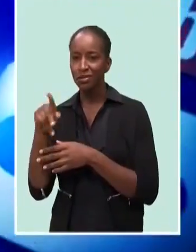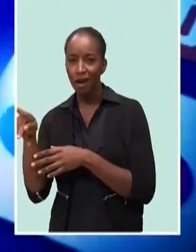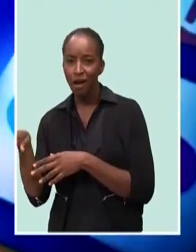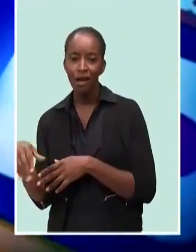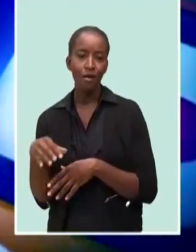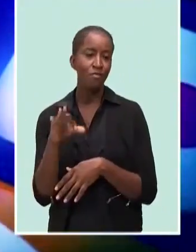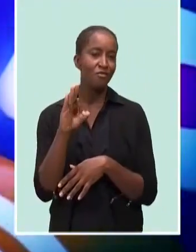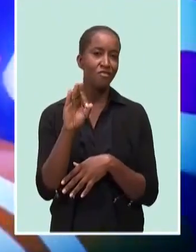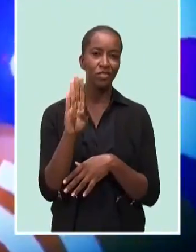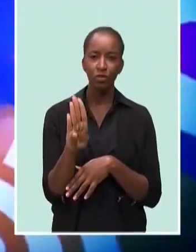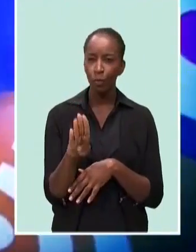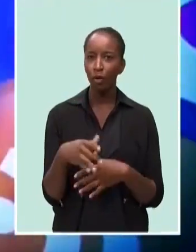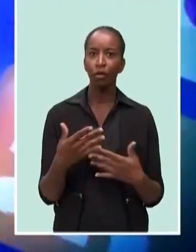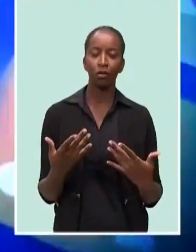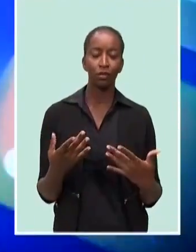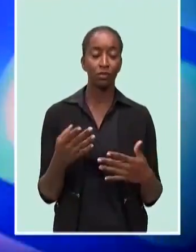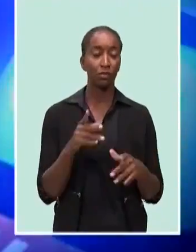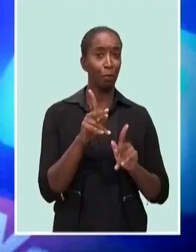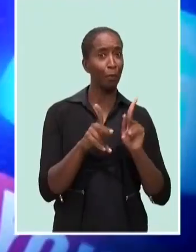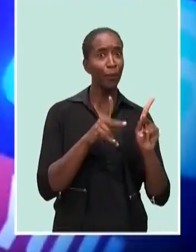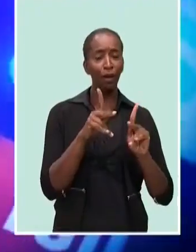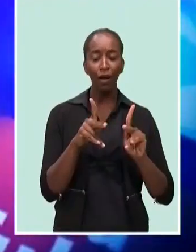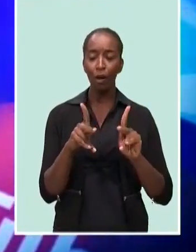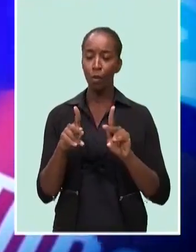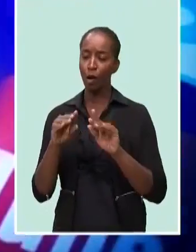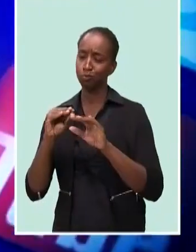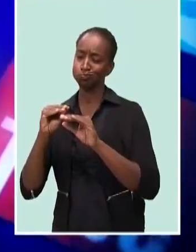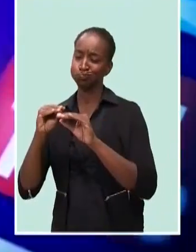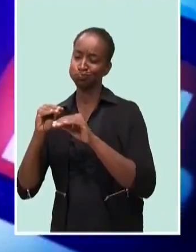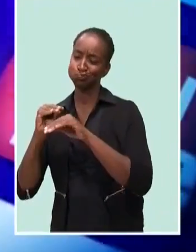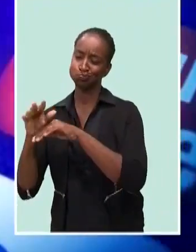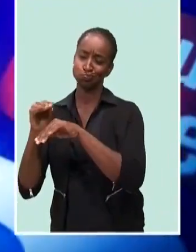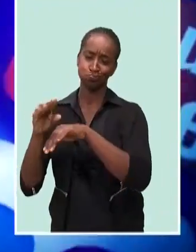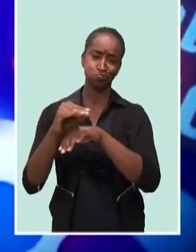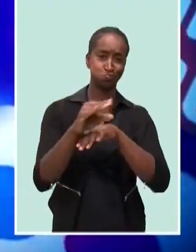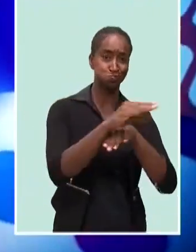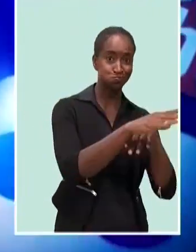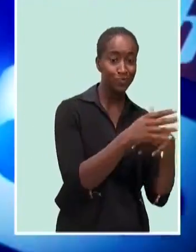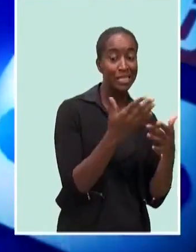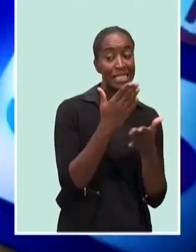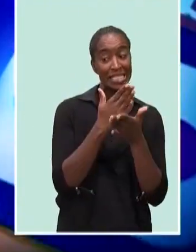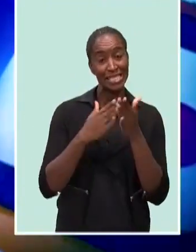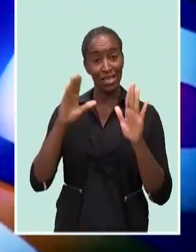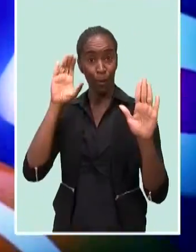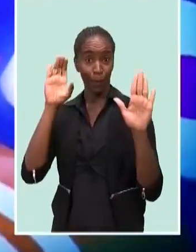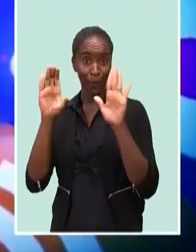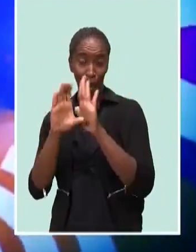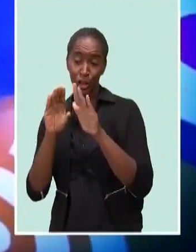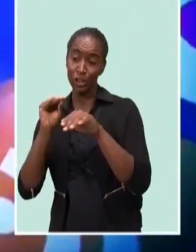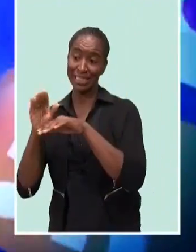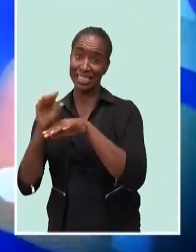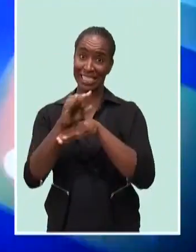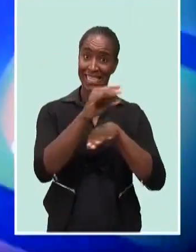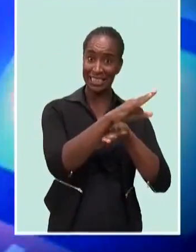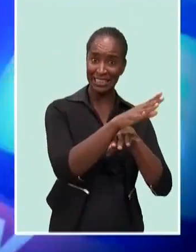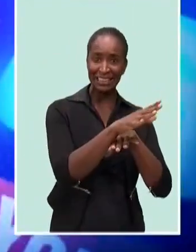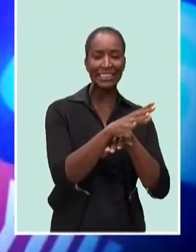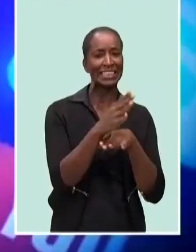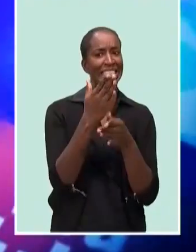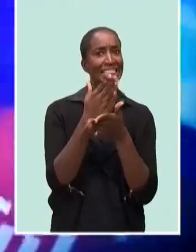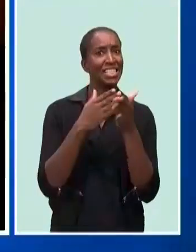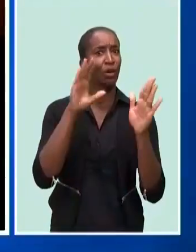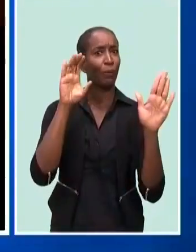Barbadians sharing voice notes and photos of the alleged victims. Well, as it turned out, some of those pictures were of the wrong